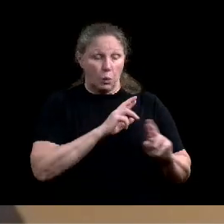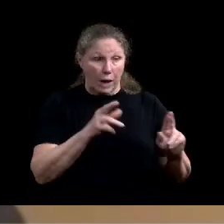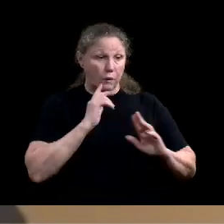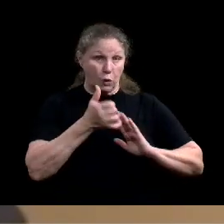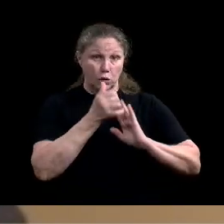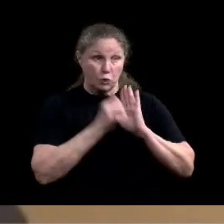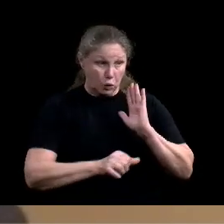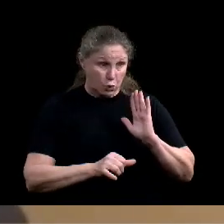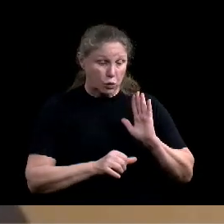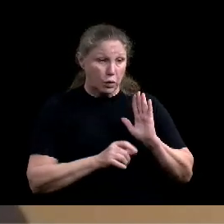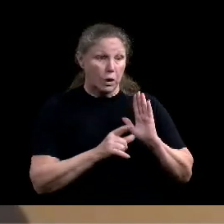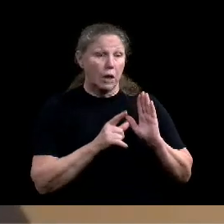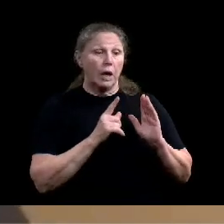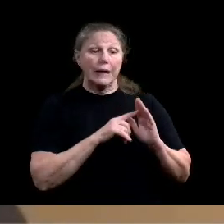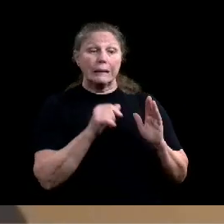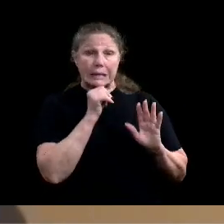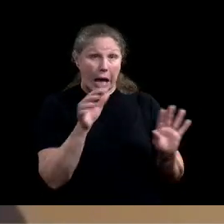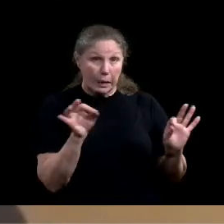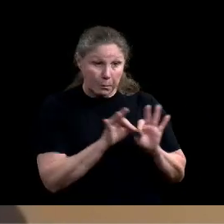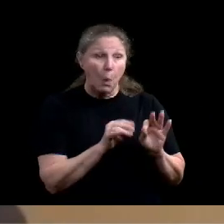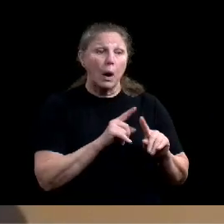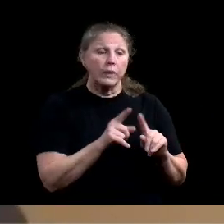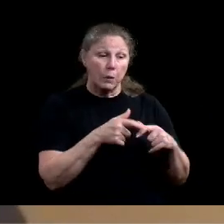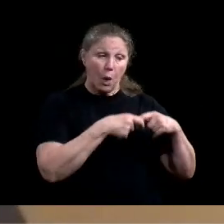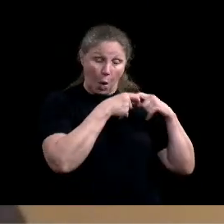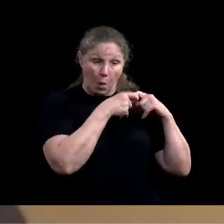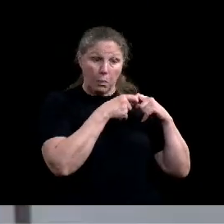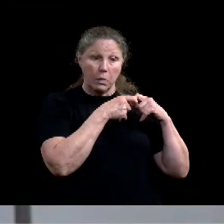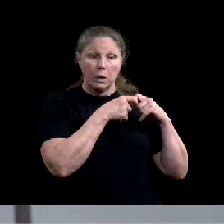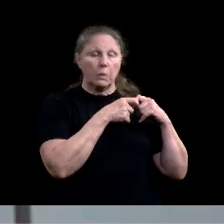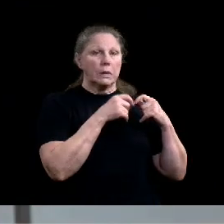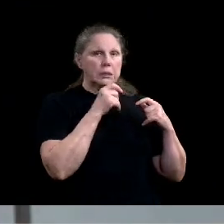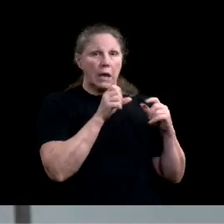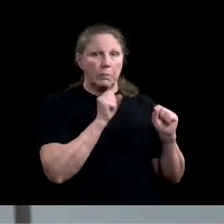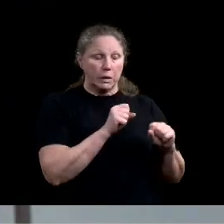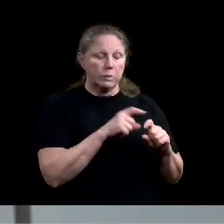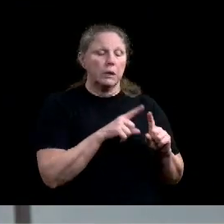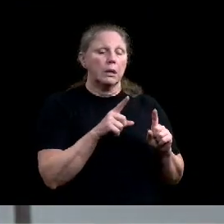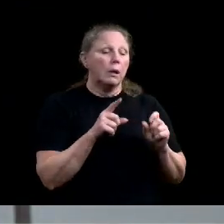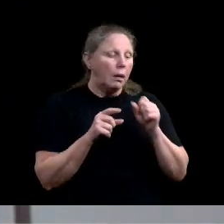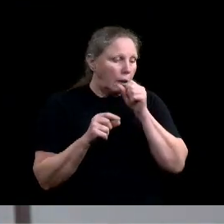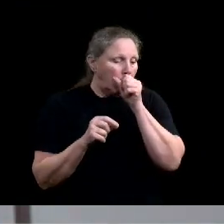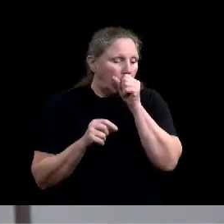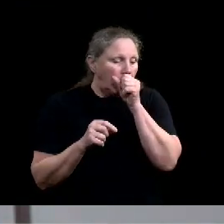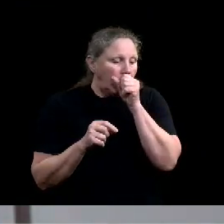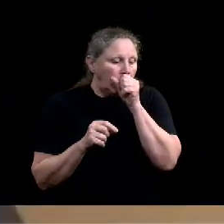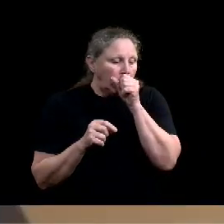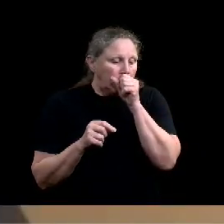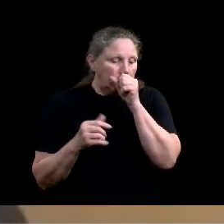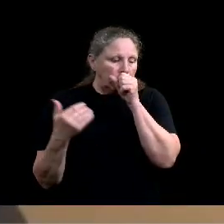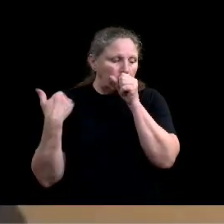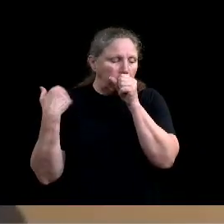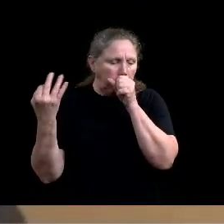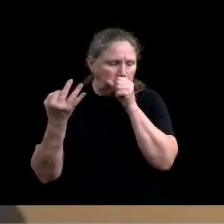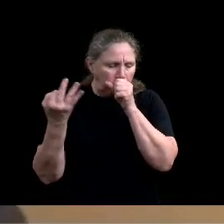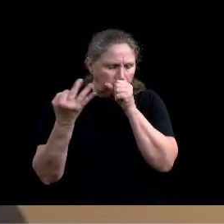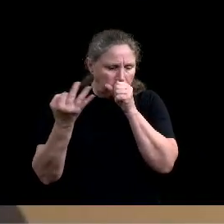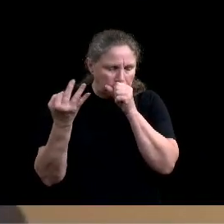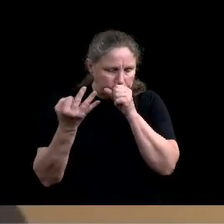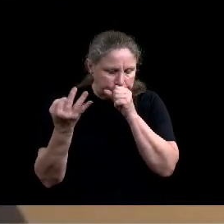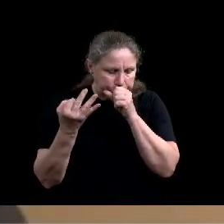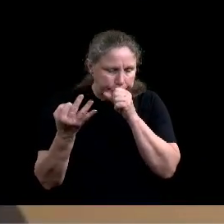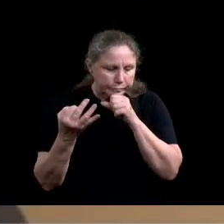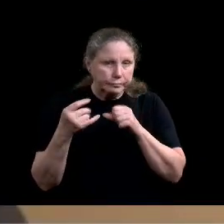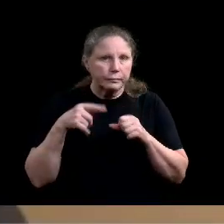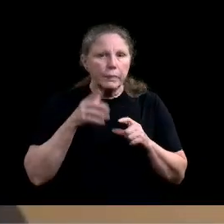take place. With the announcement on Friday, beginning on Monday, we can start doing this past Monday, we can start